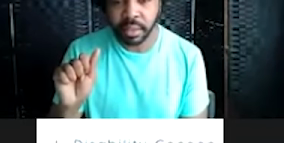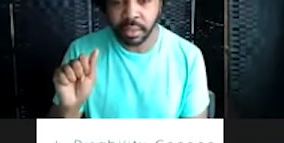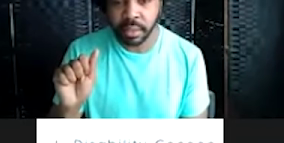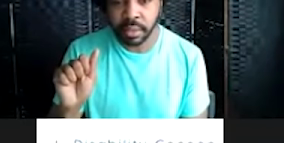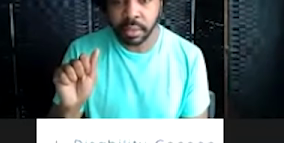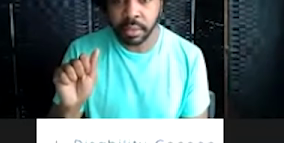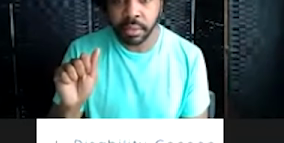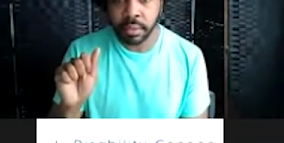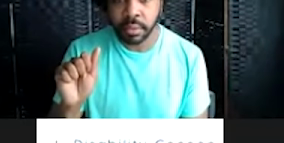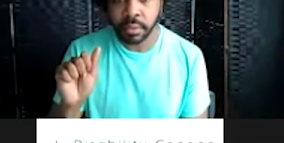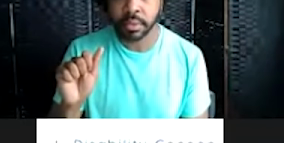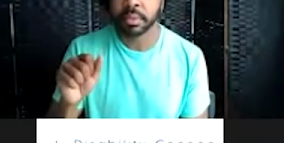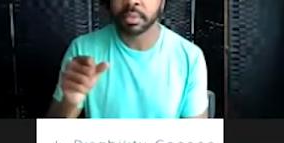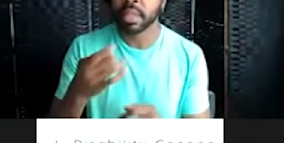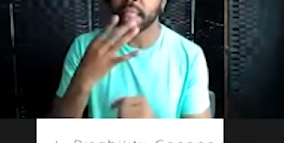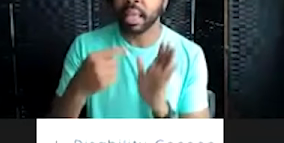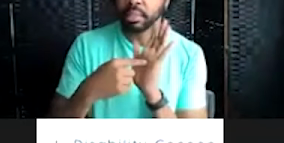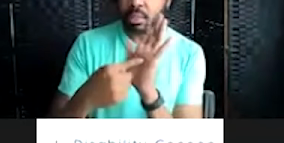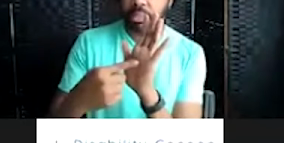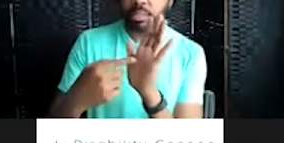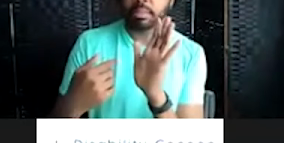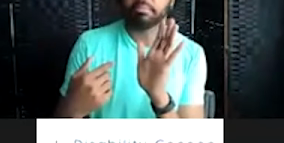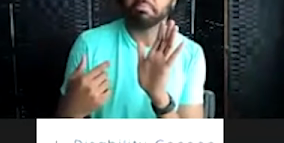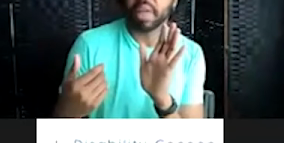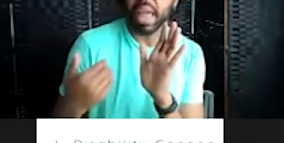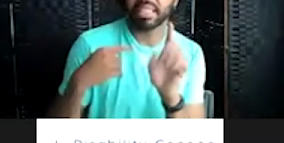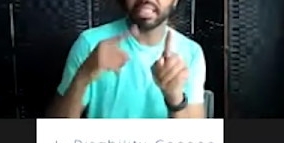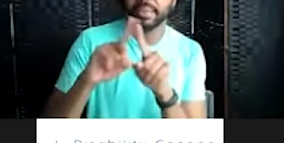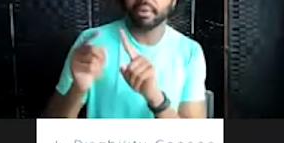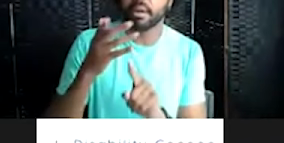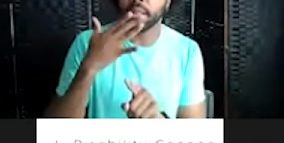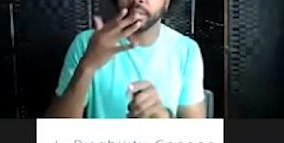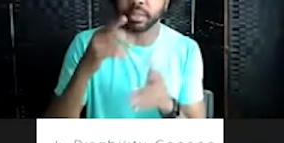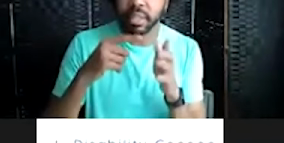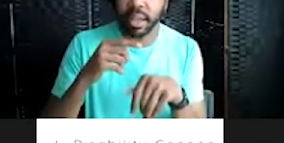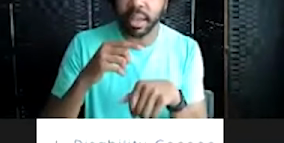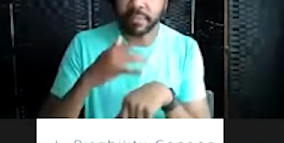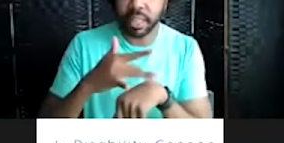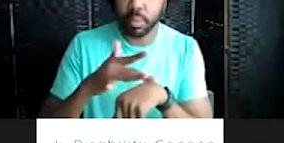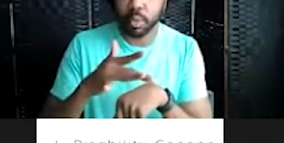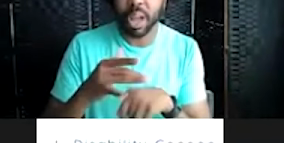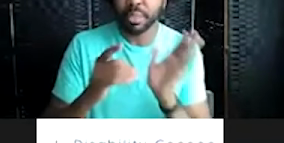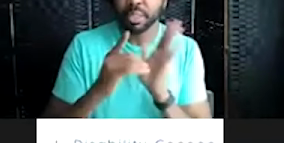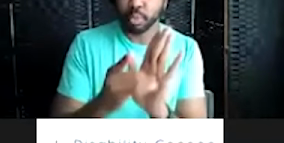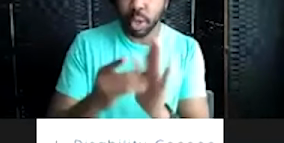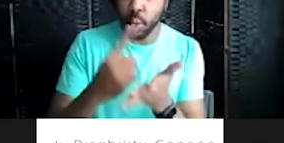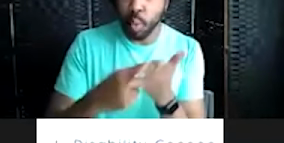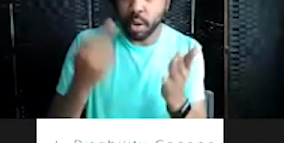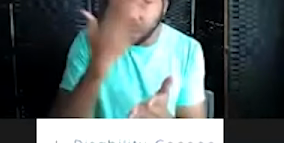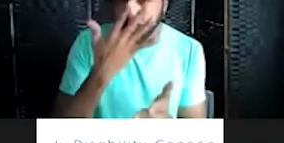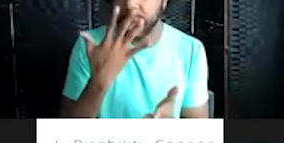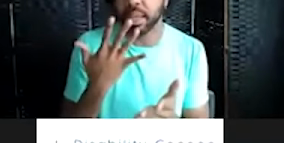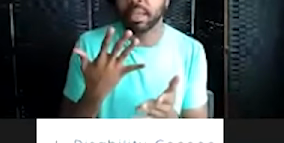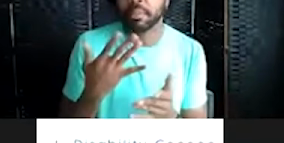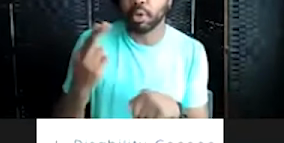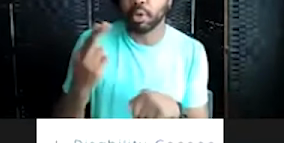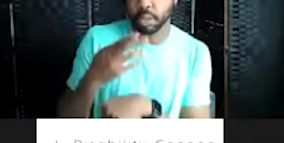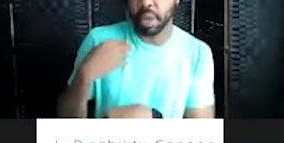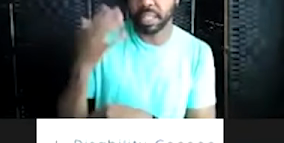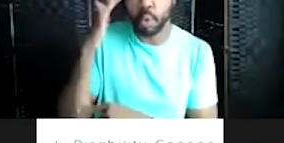full spectrum of colors available. So to demonstrate how this actually looks, I'm going to actually use our smart speaker again. So